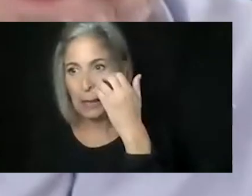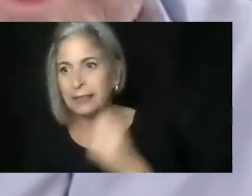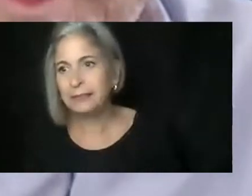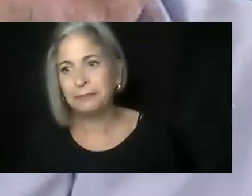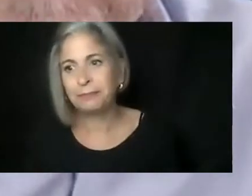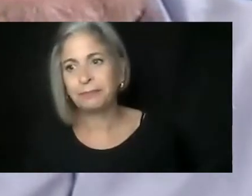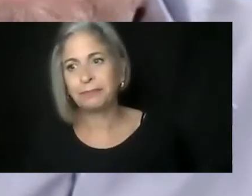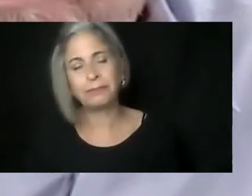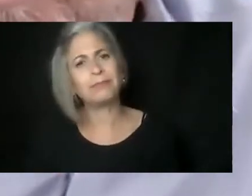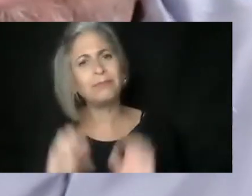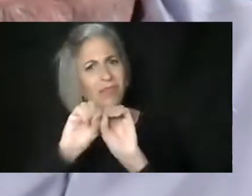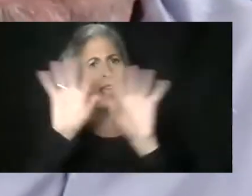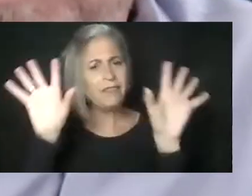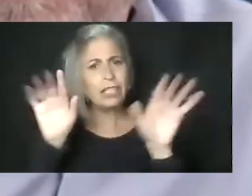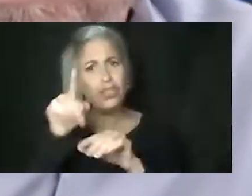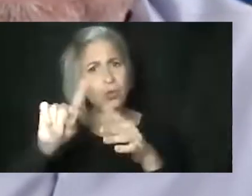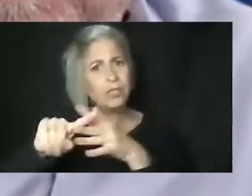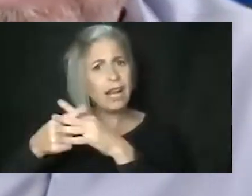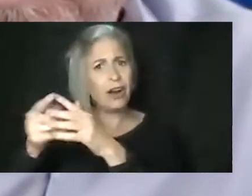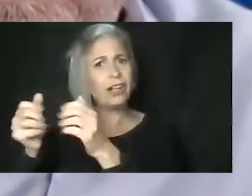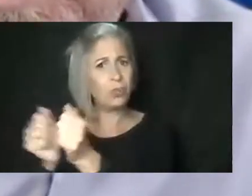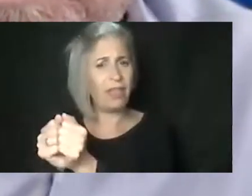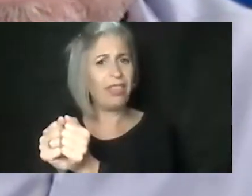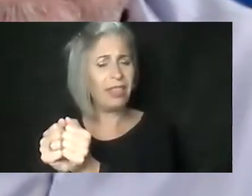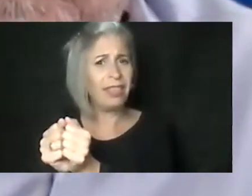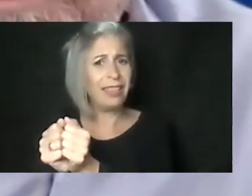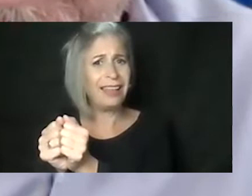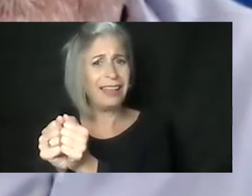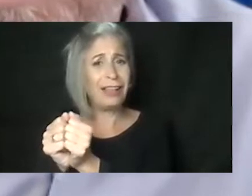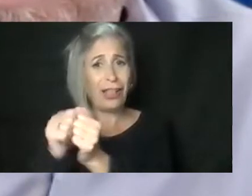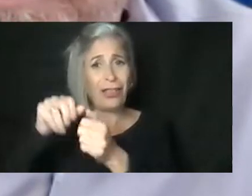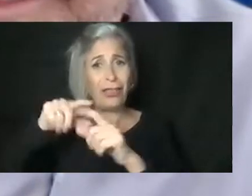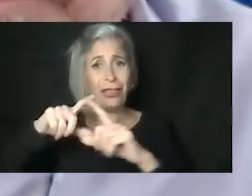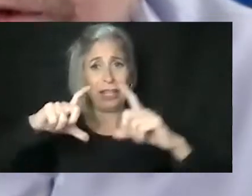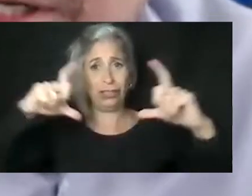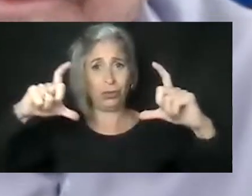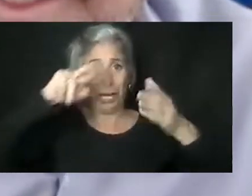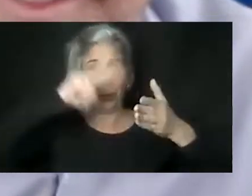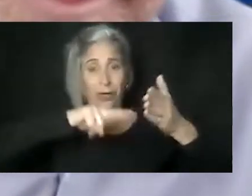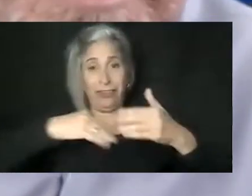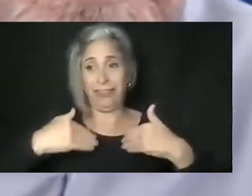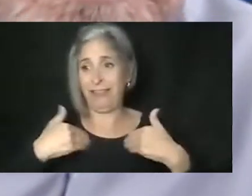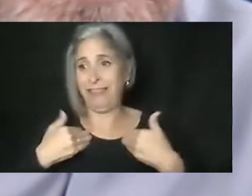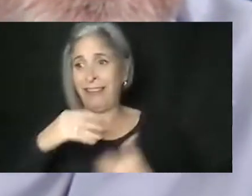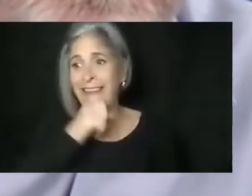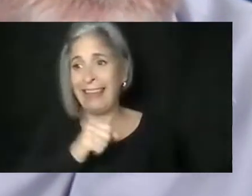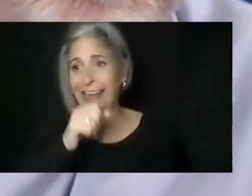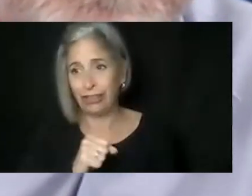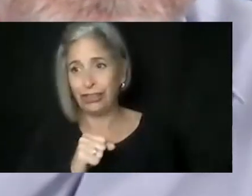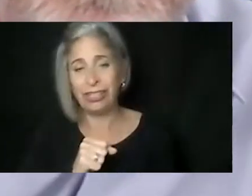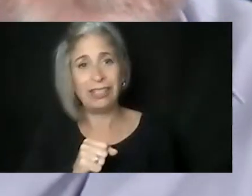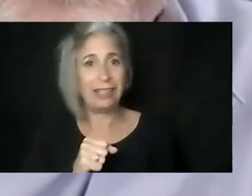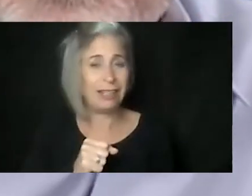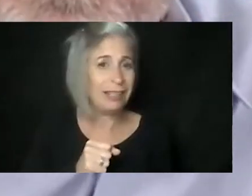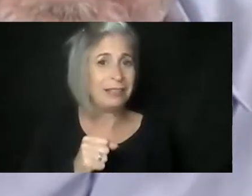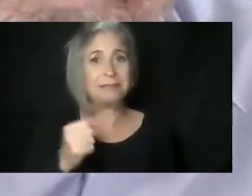But I mean, obviously, you started with a screen reader at a pretty young age. I